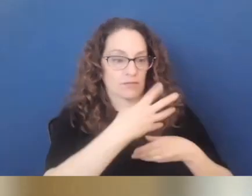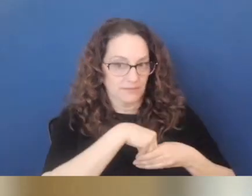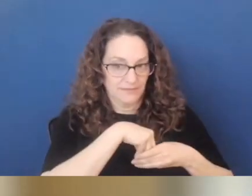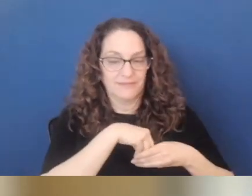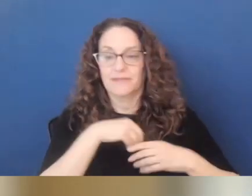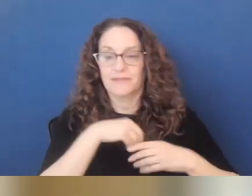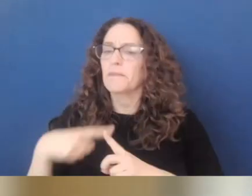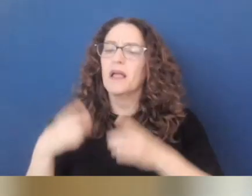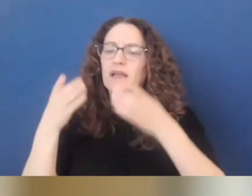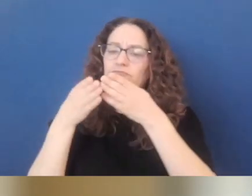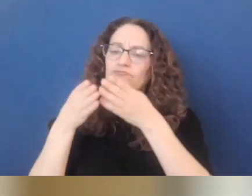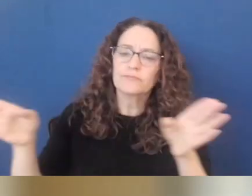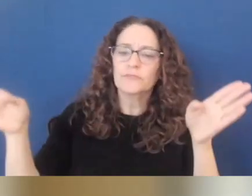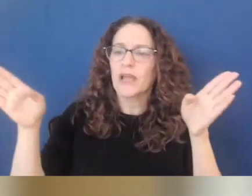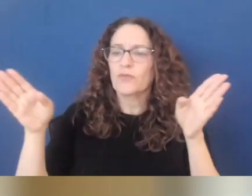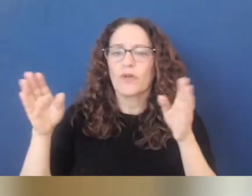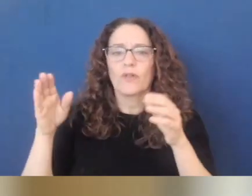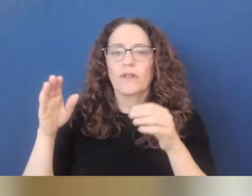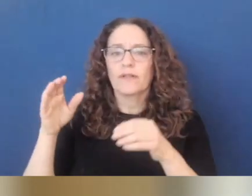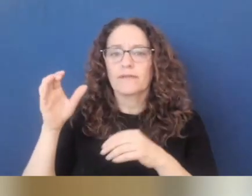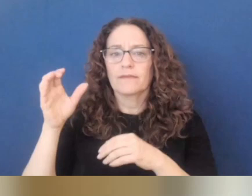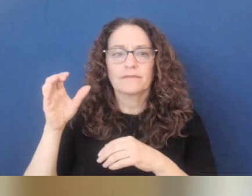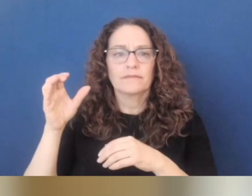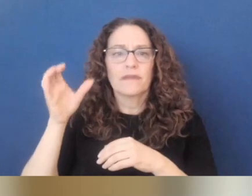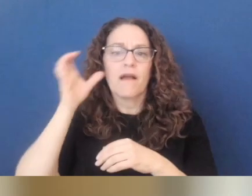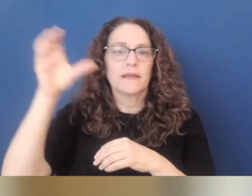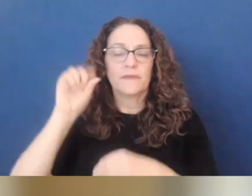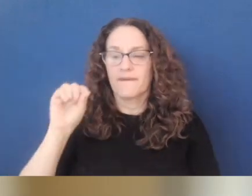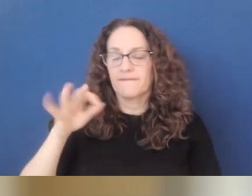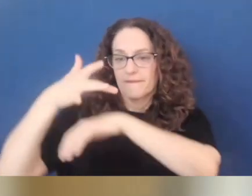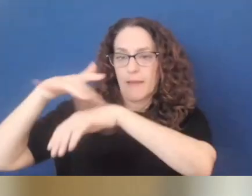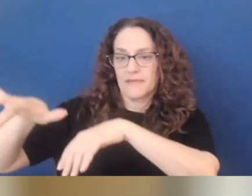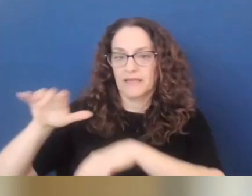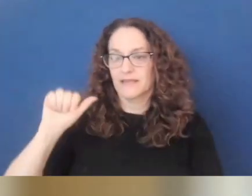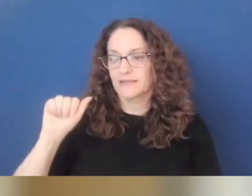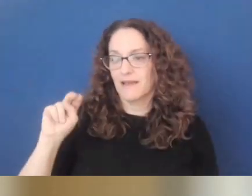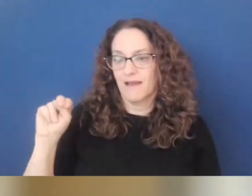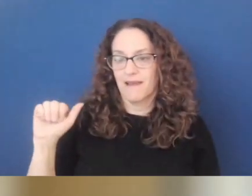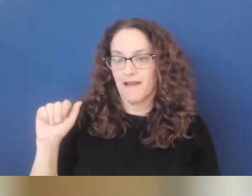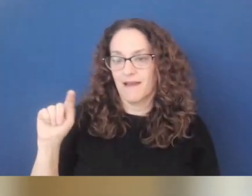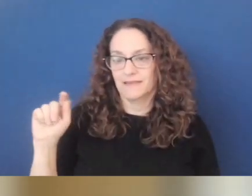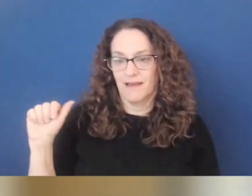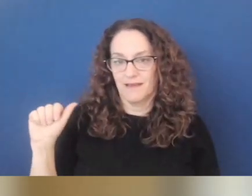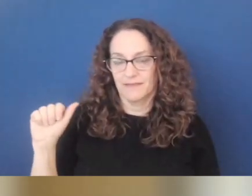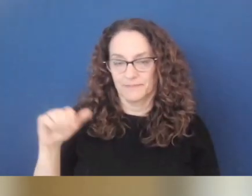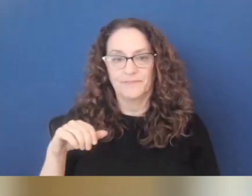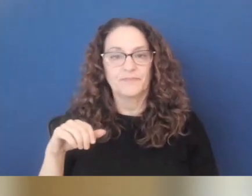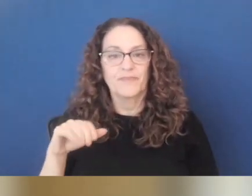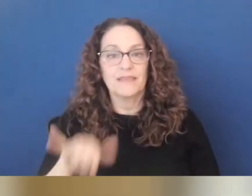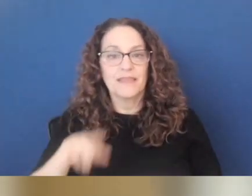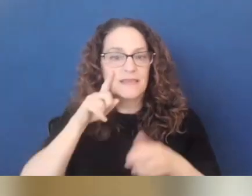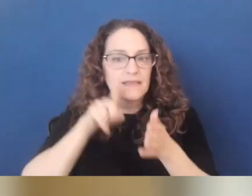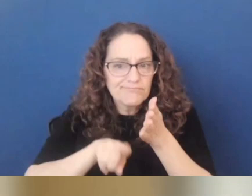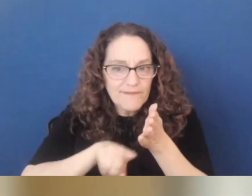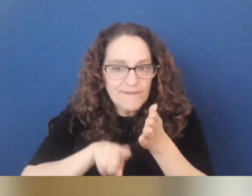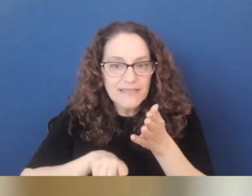general characteristics of emptiness, of anatta. So this meditative investigation can go very